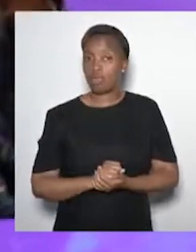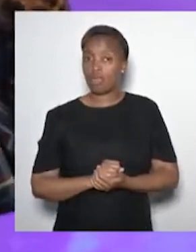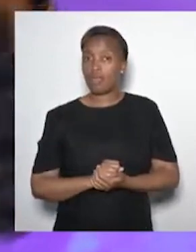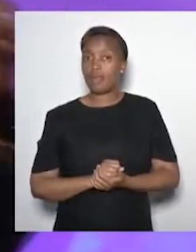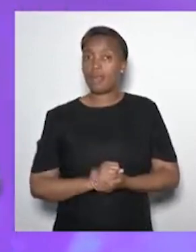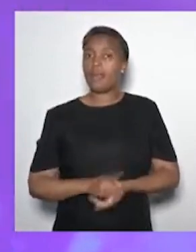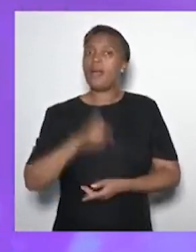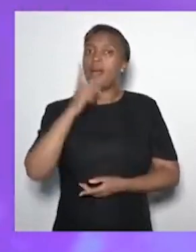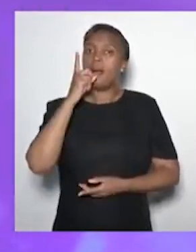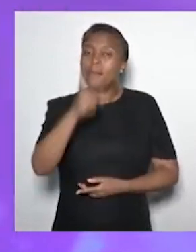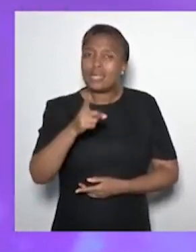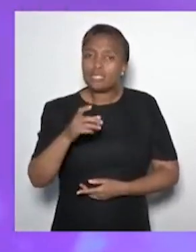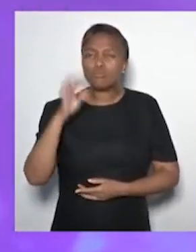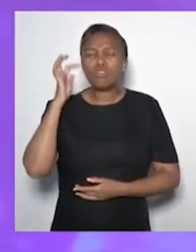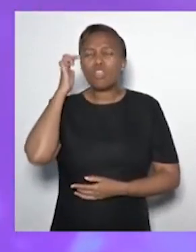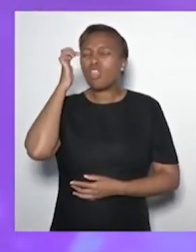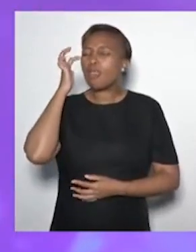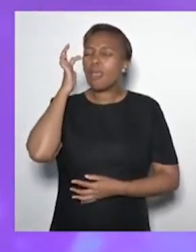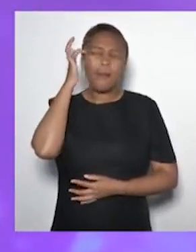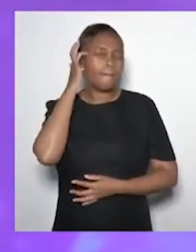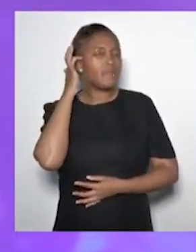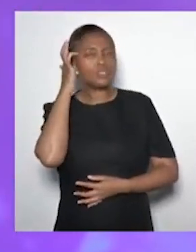must be mysterious.